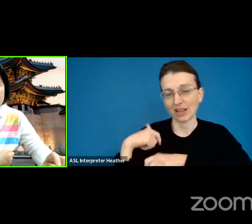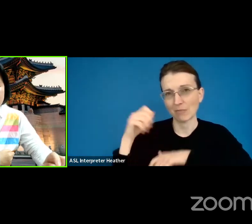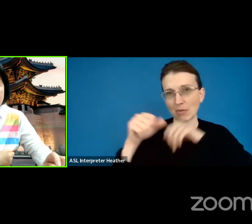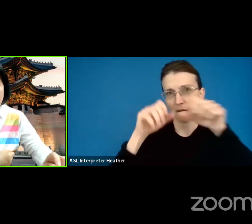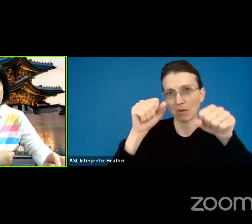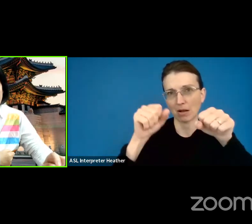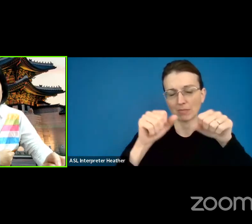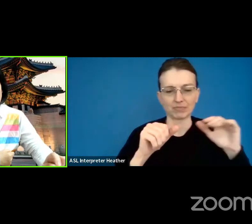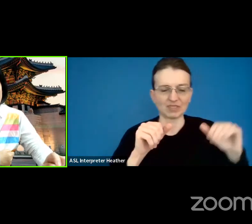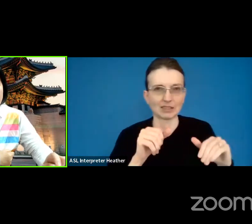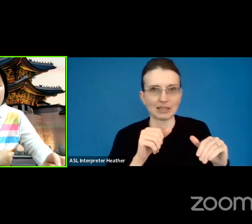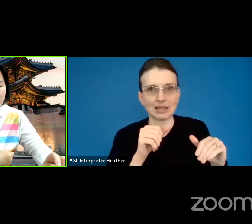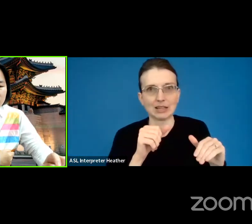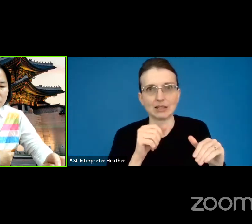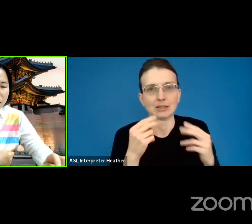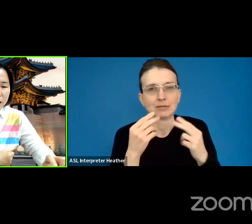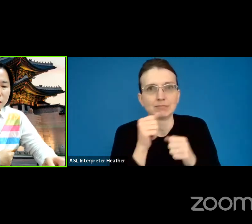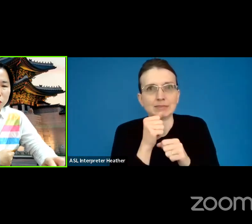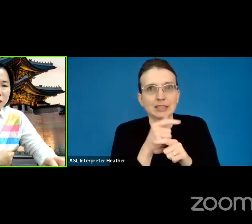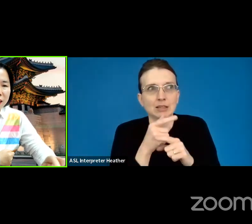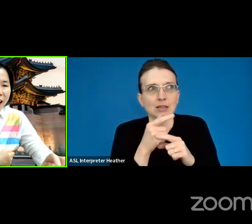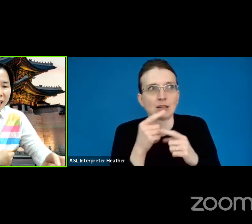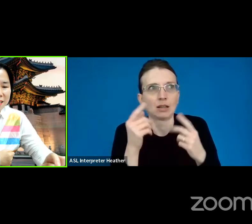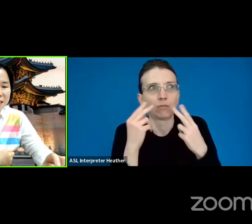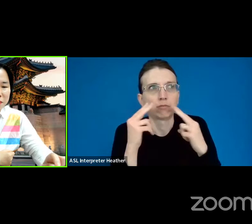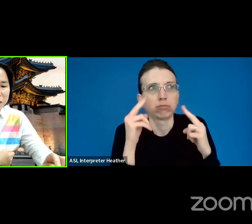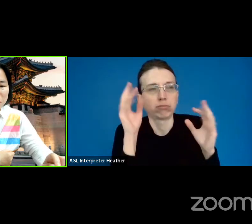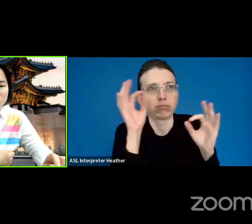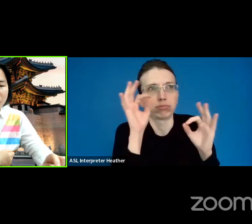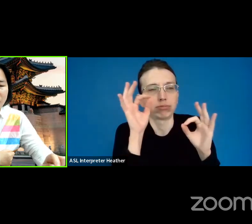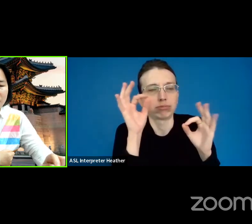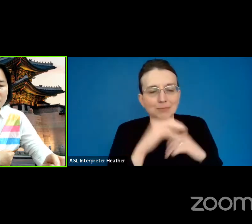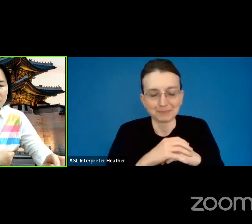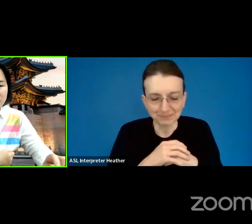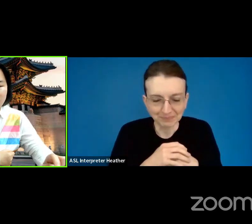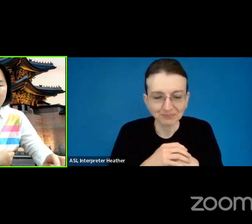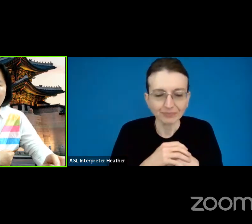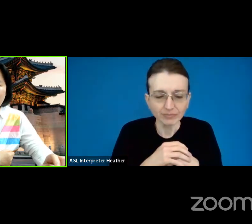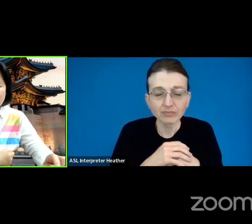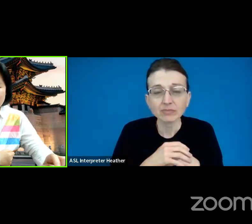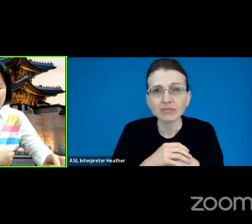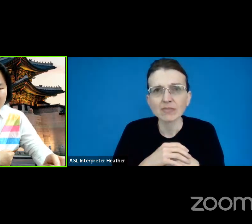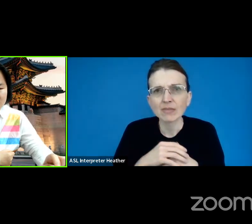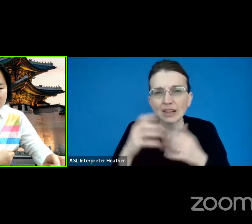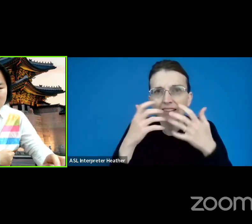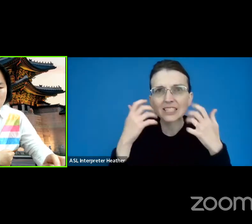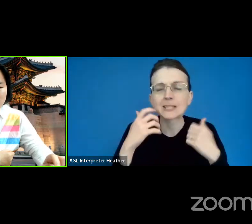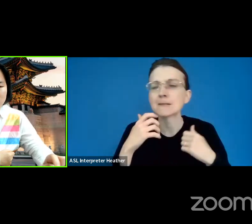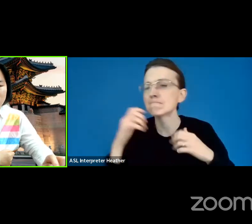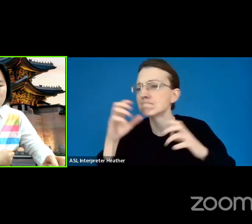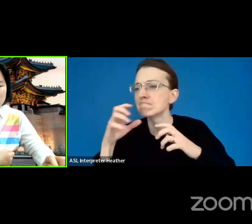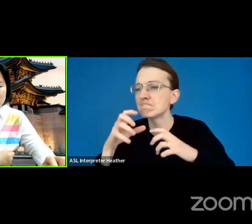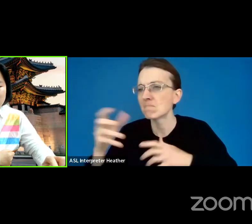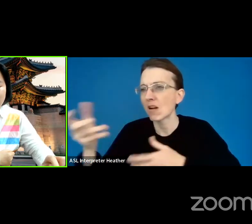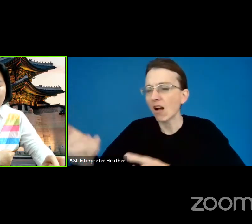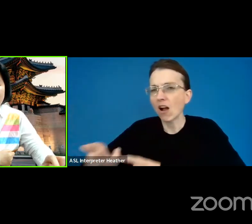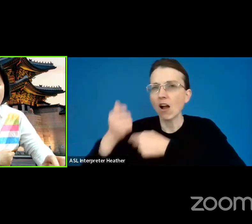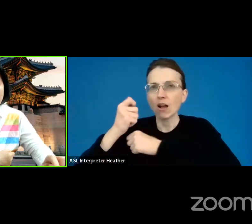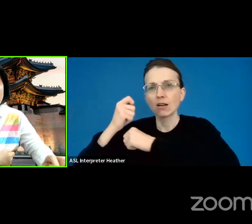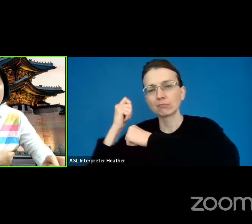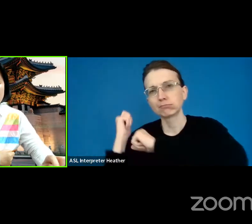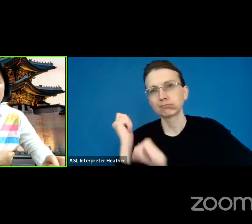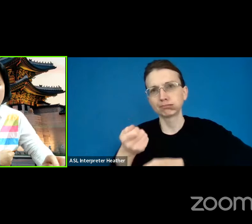said this, the tiger took an axe from the barn and started chopping wood